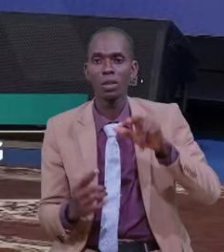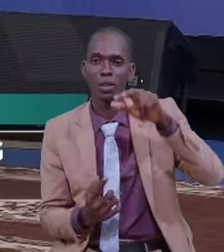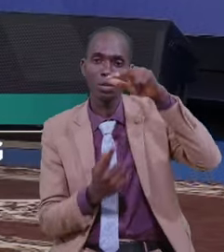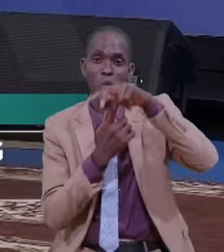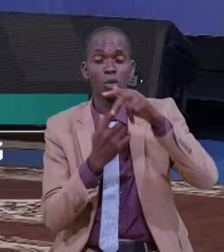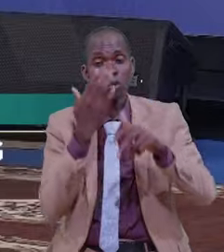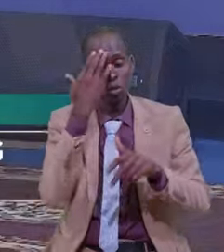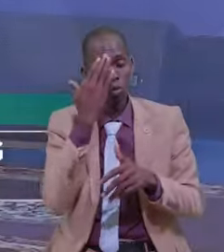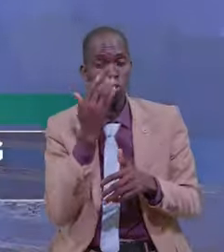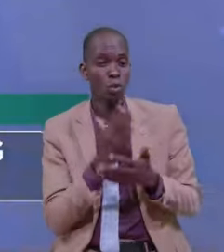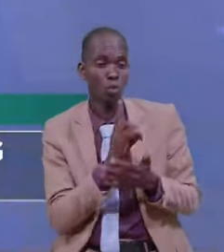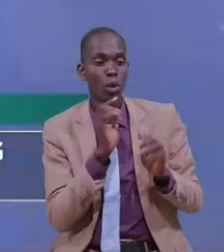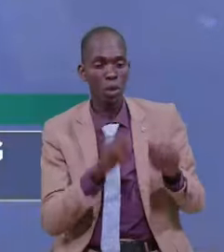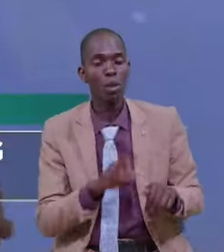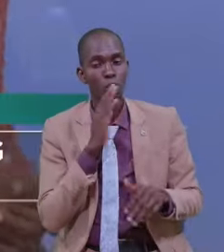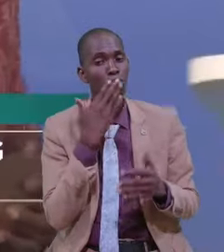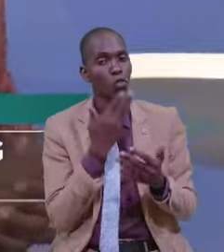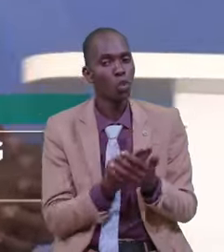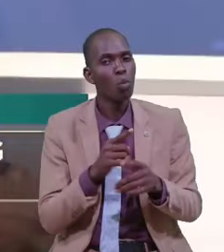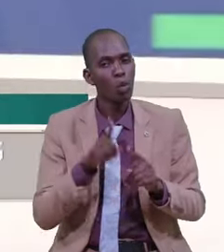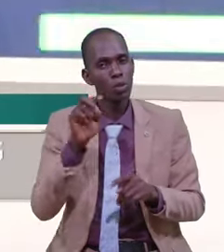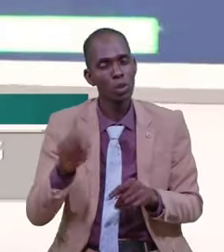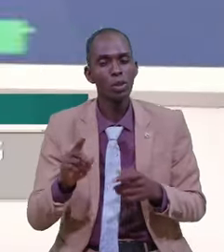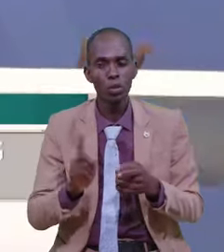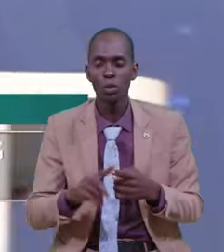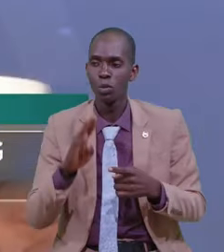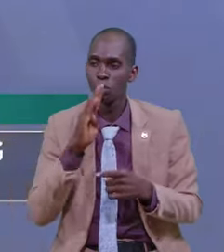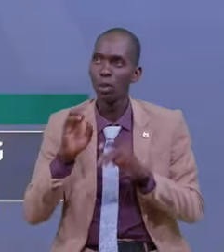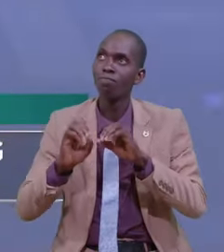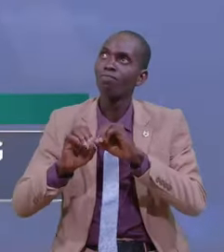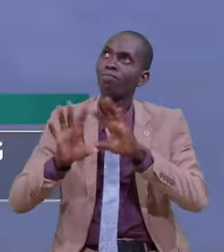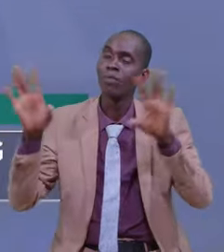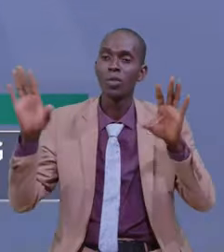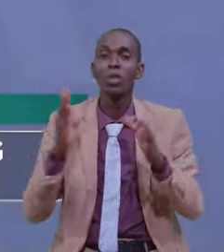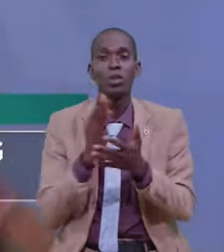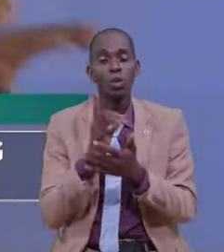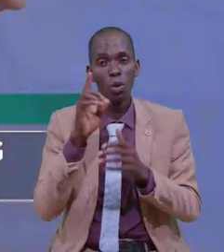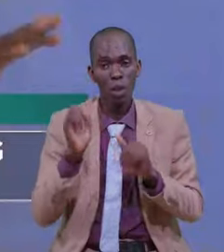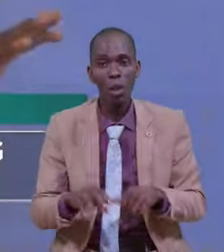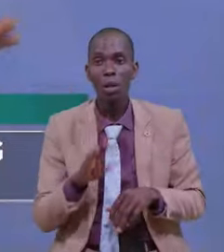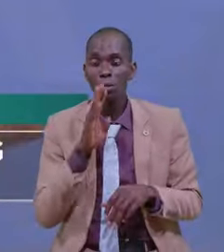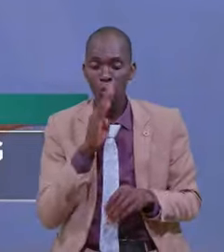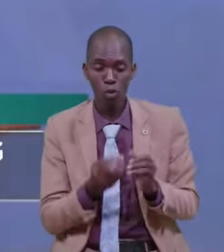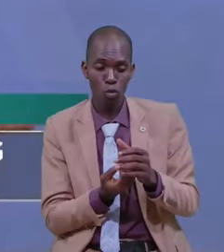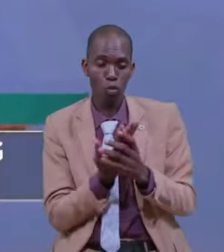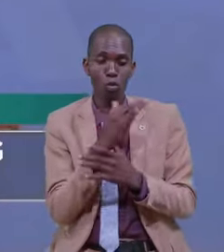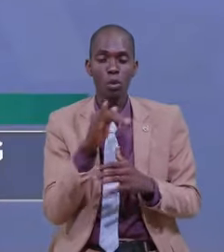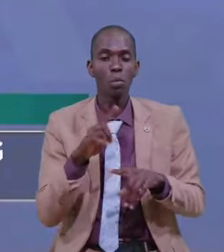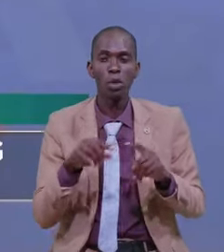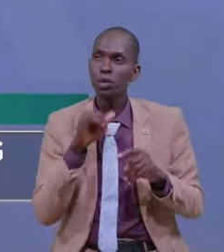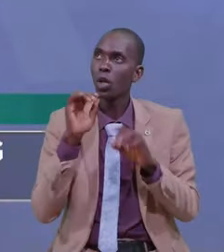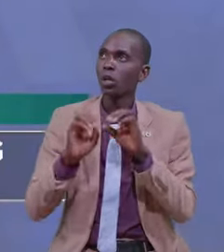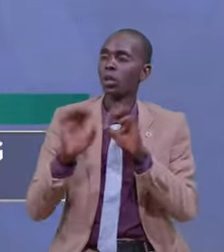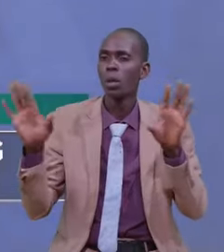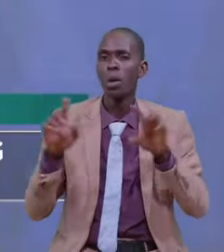may not glow. Somebody may be great, even growing, may not glow, but you come to the